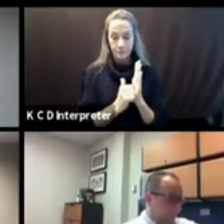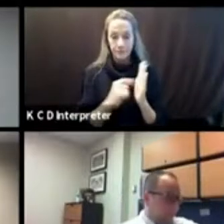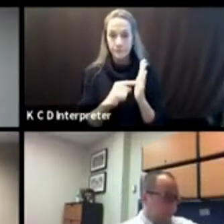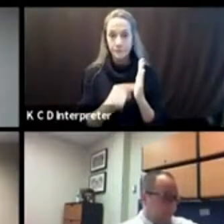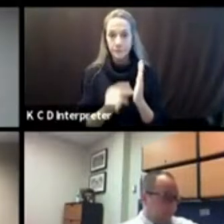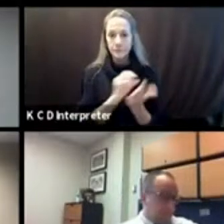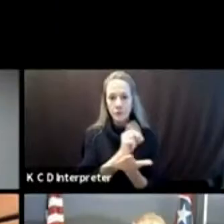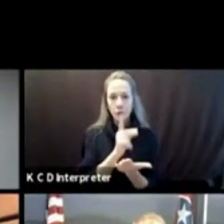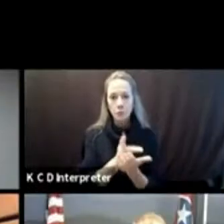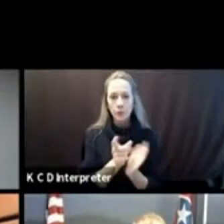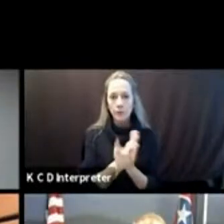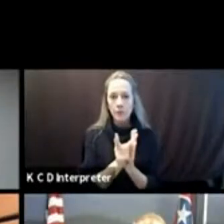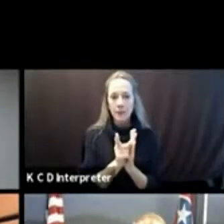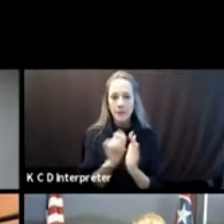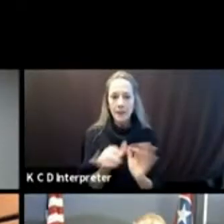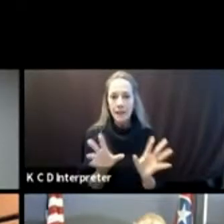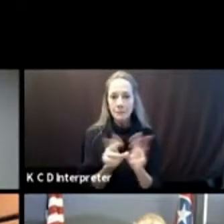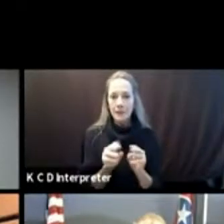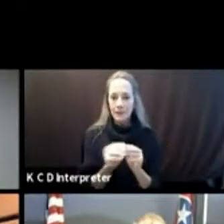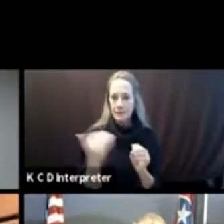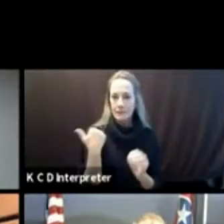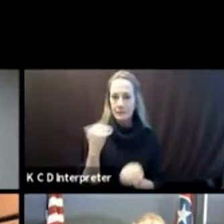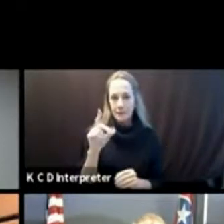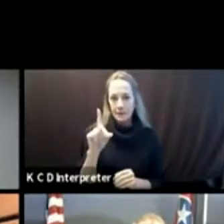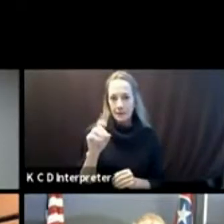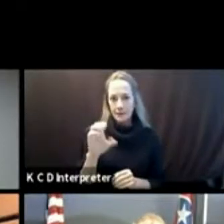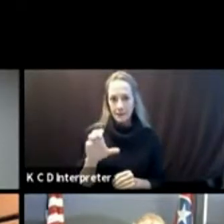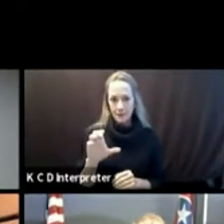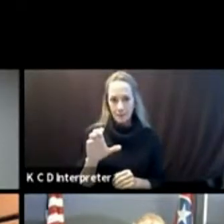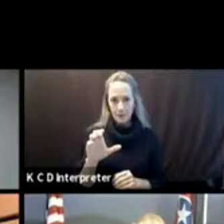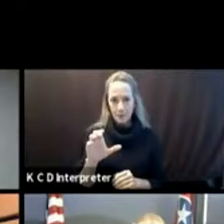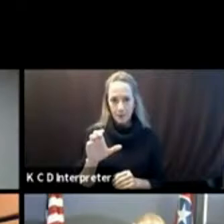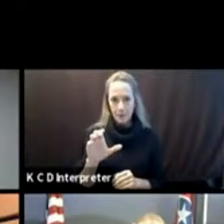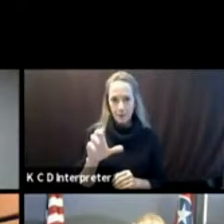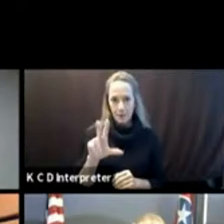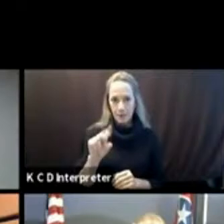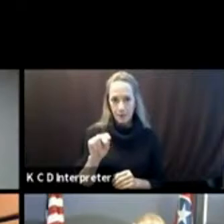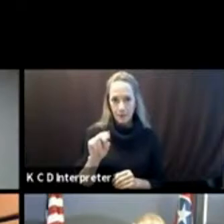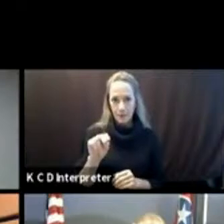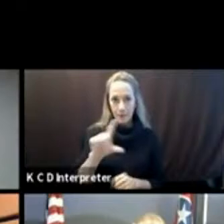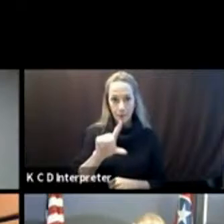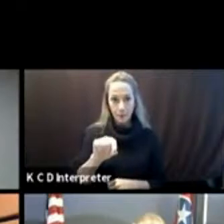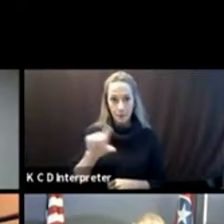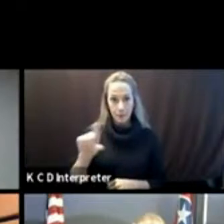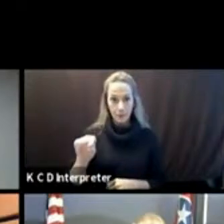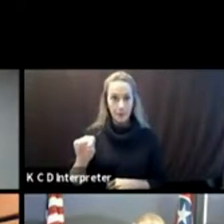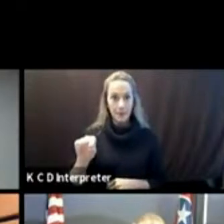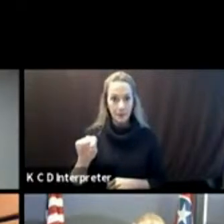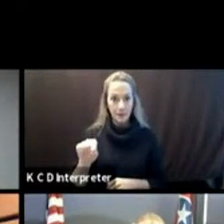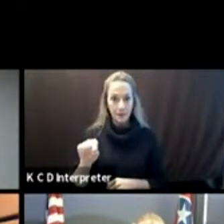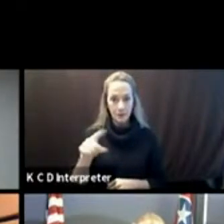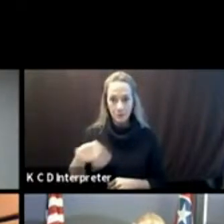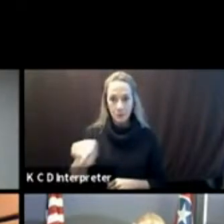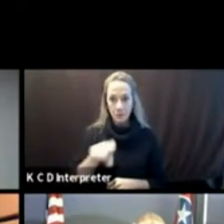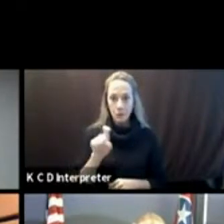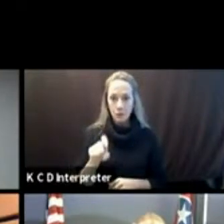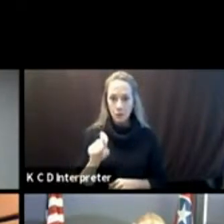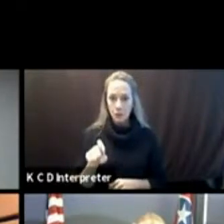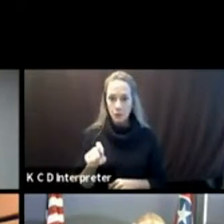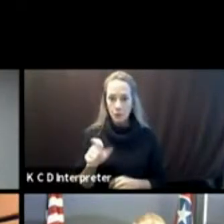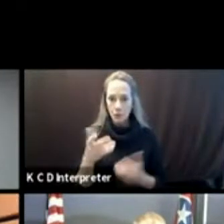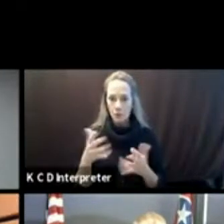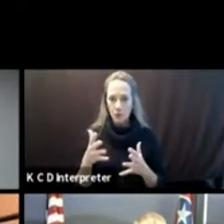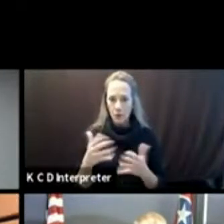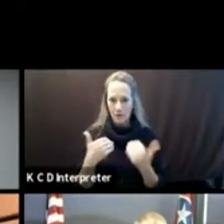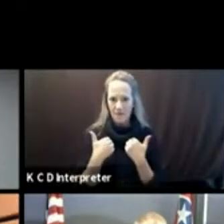approval of the minutes of the meeting from December 30, 2020. You should have had those, you should be in receipt